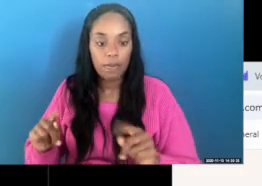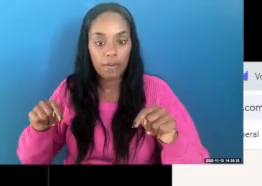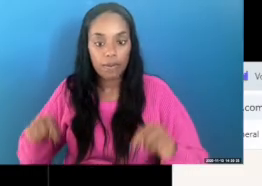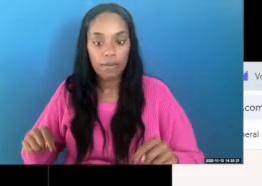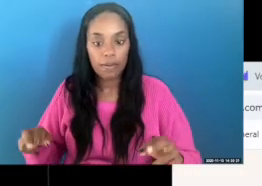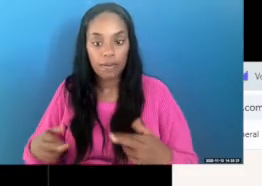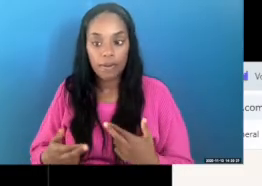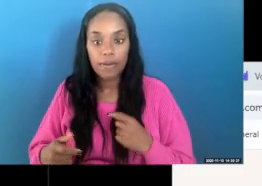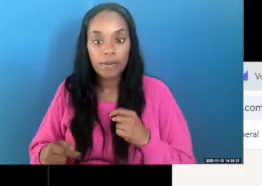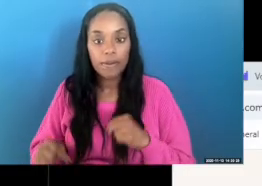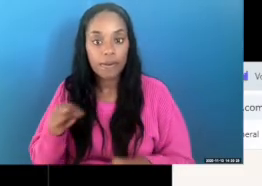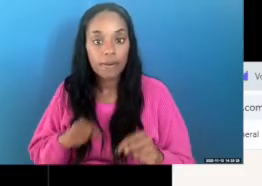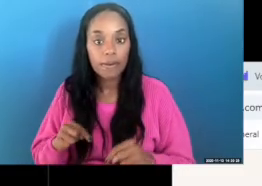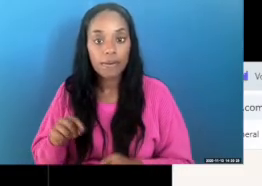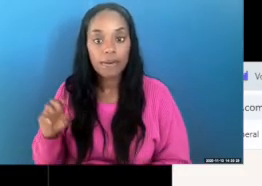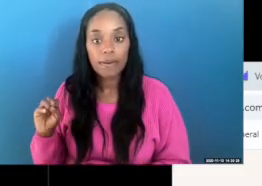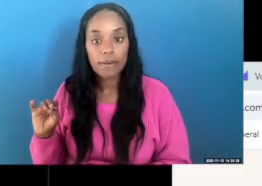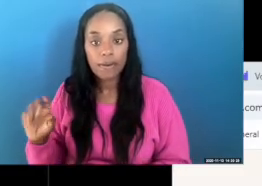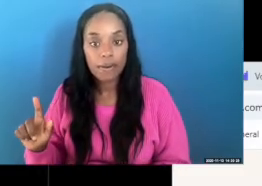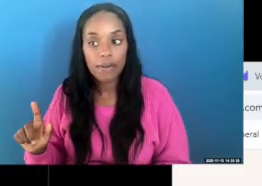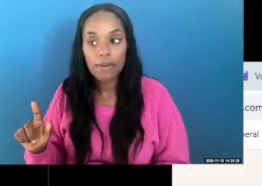your effort on it. Thank you.